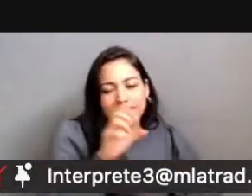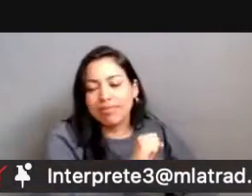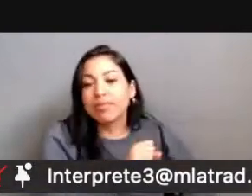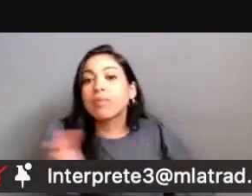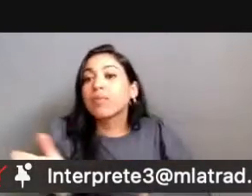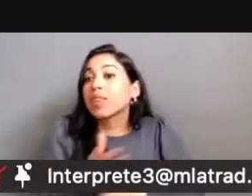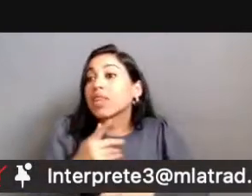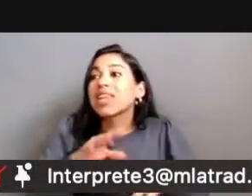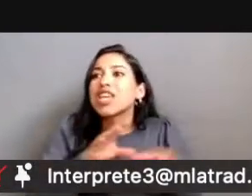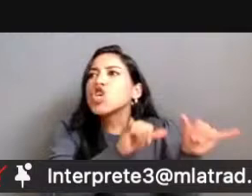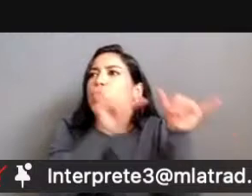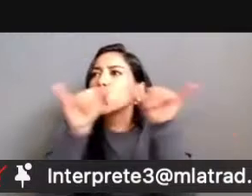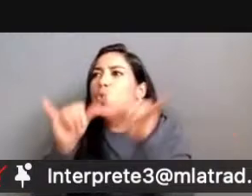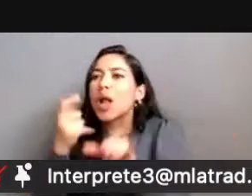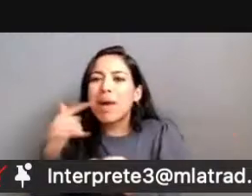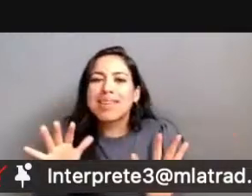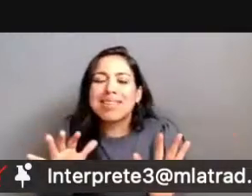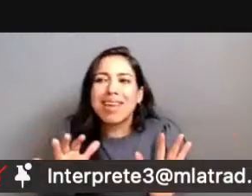hand,